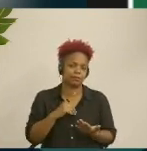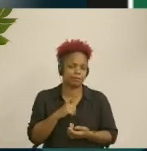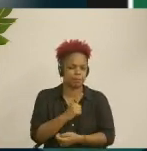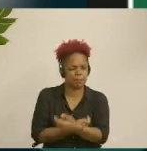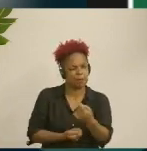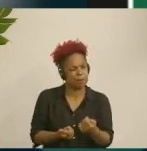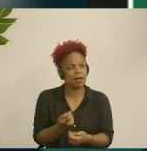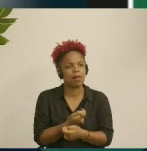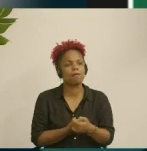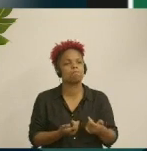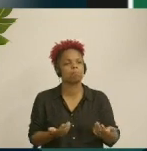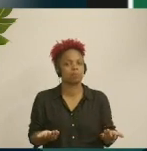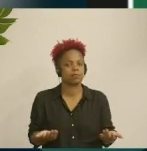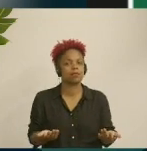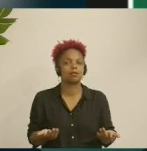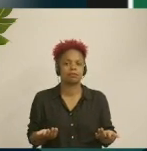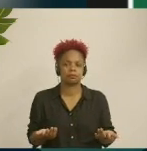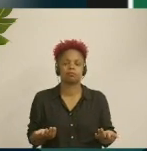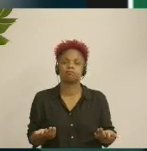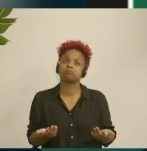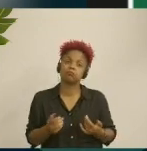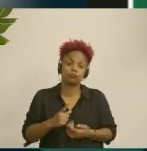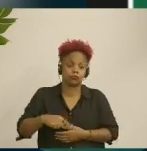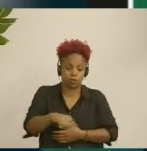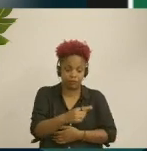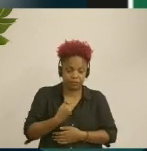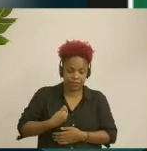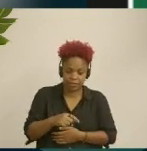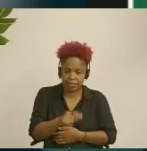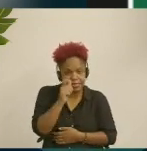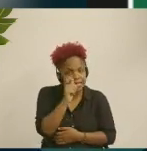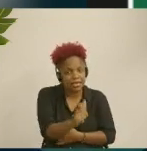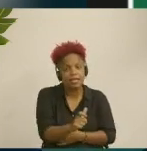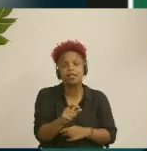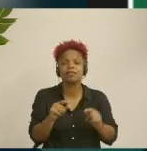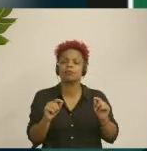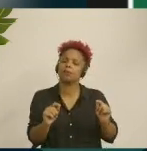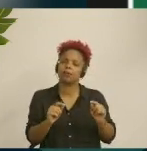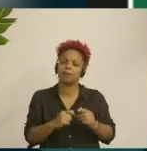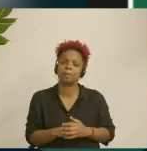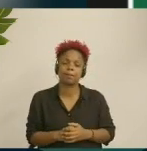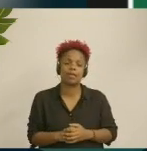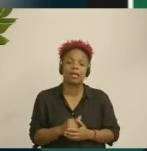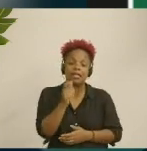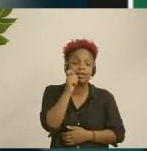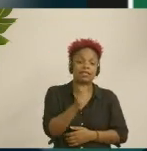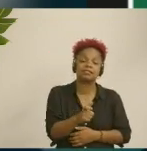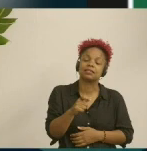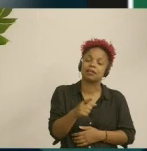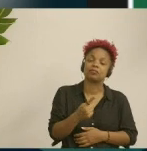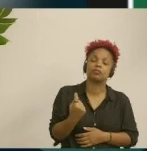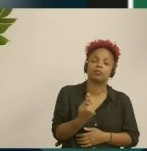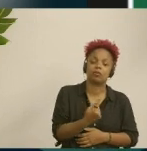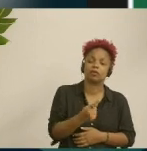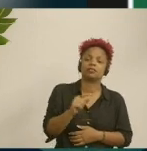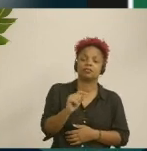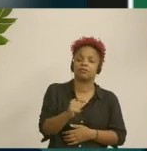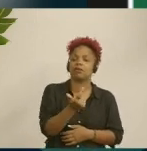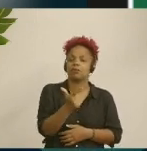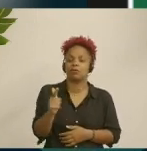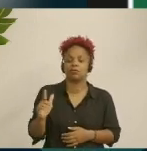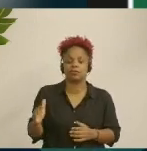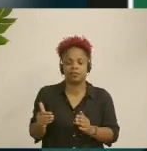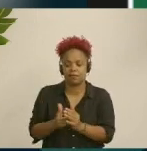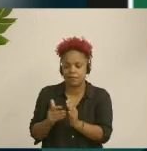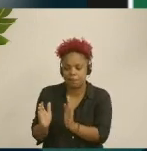in the last mile. And in this case, if a domestic evidence support system is established and evidence is